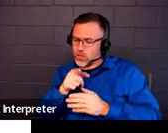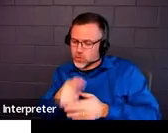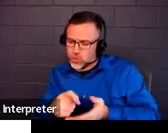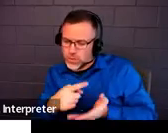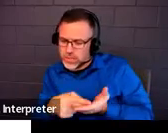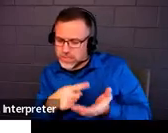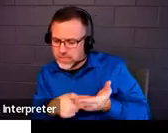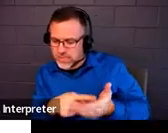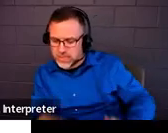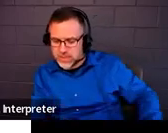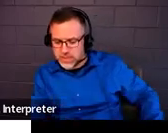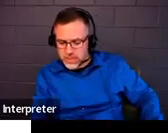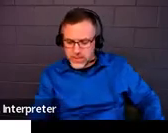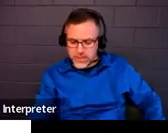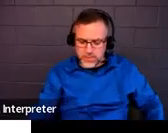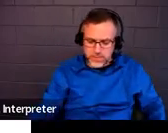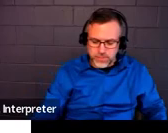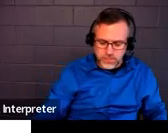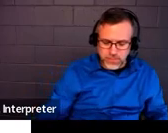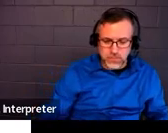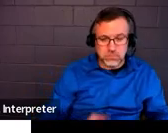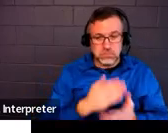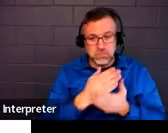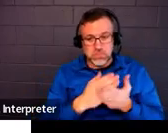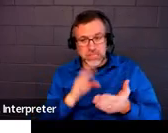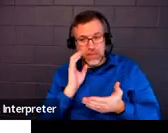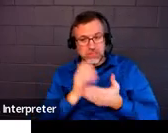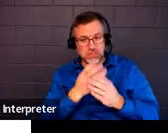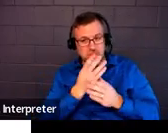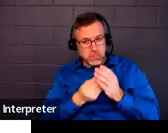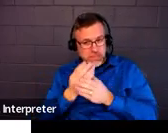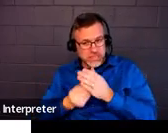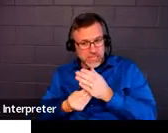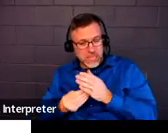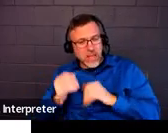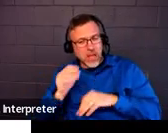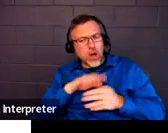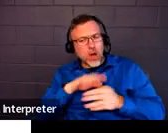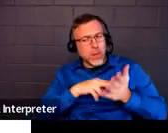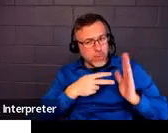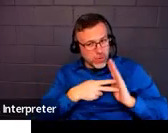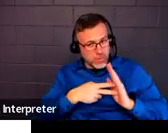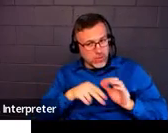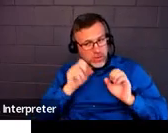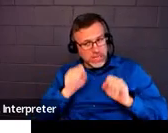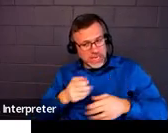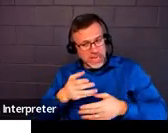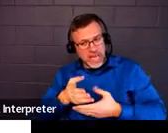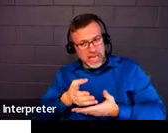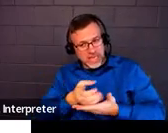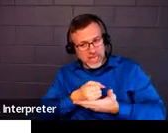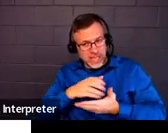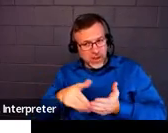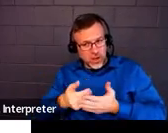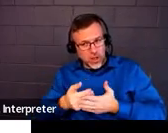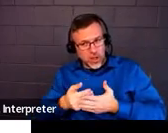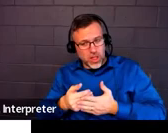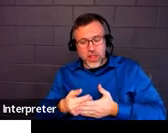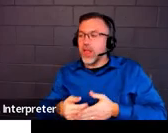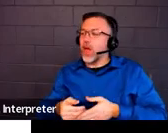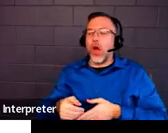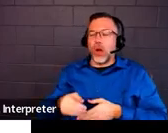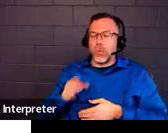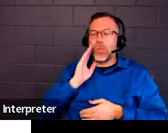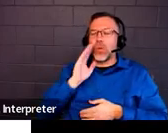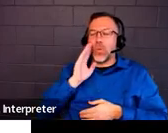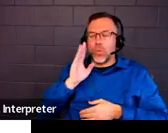some missing. Yes, Is that on purpose or can I get those? It was not on purpose, and you can get those.